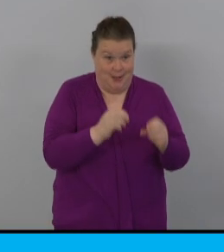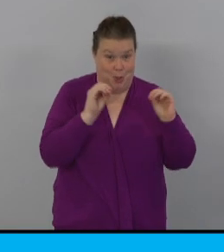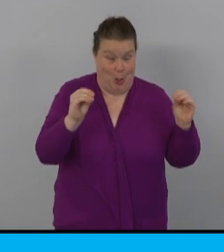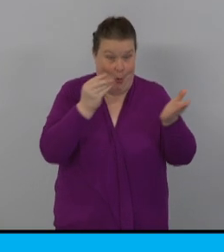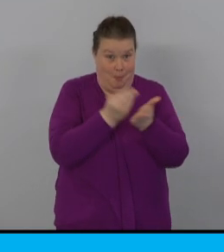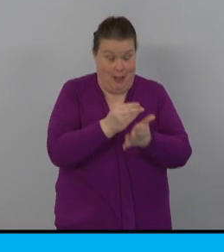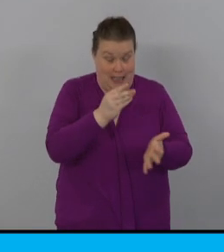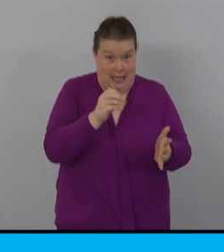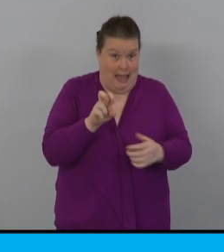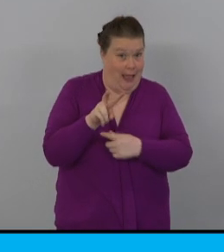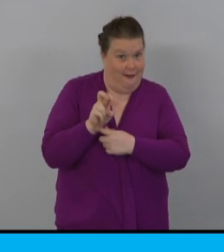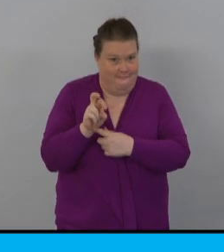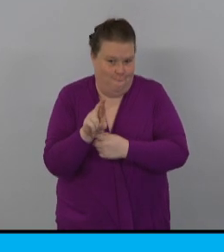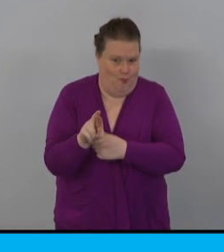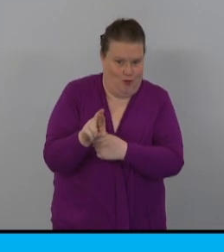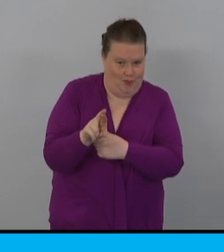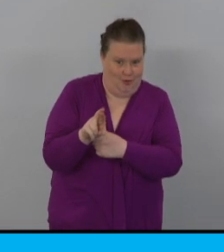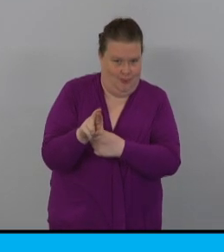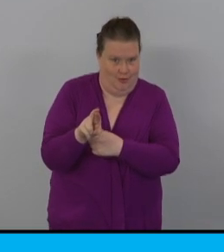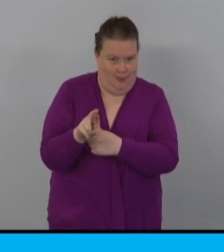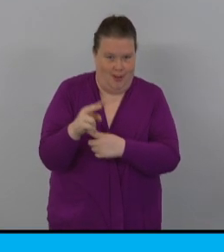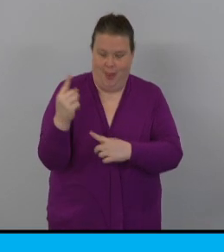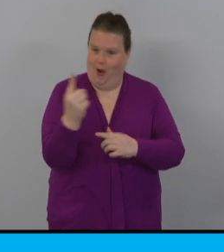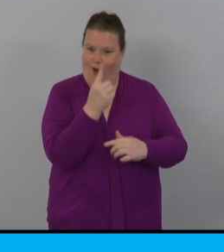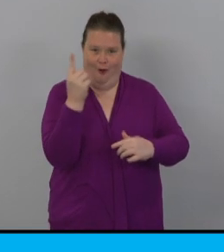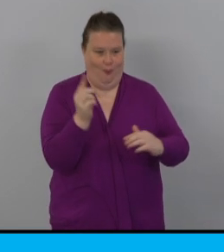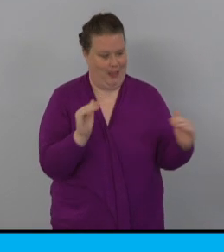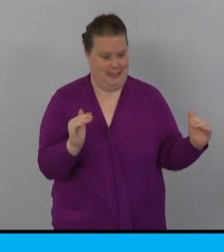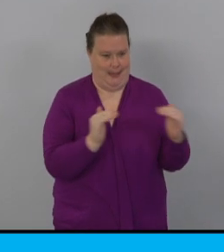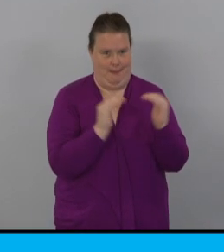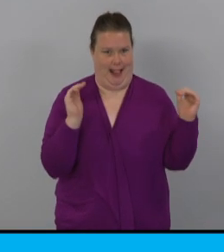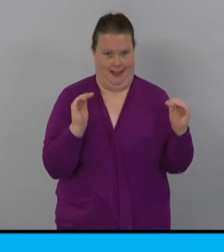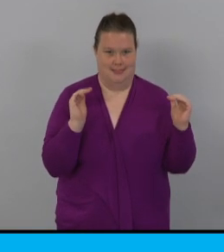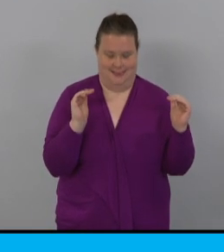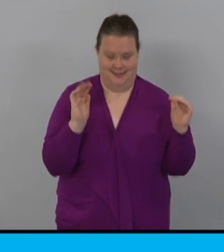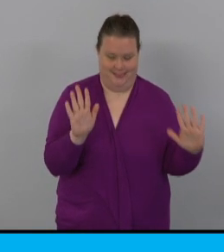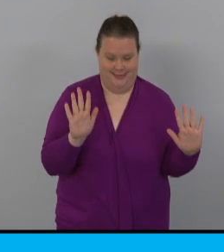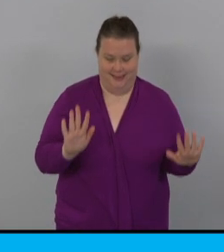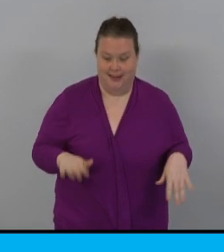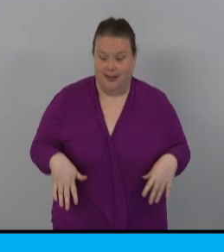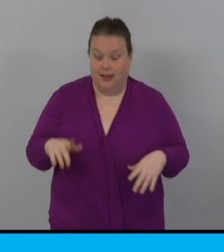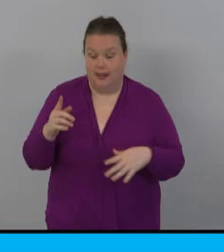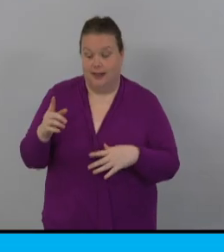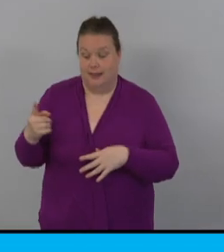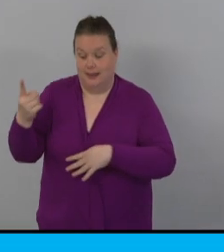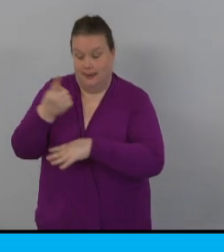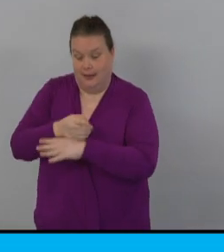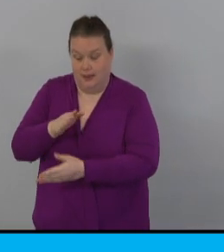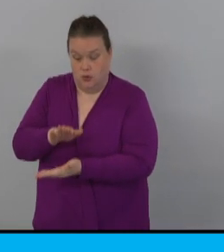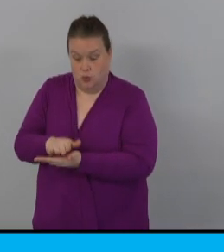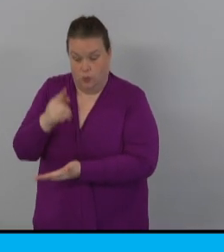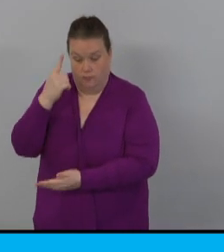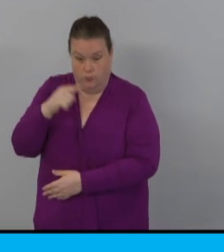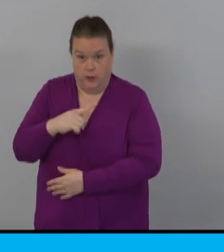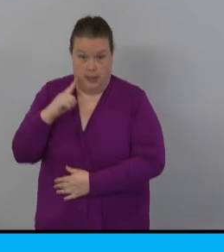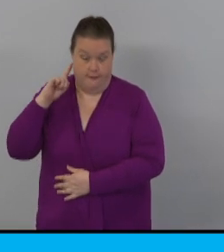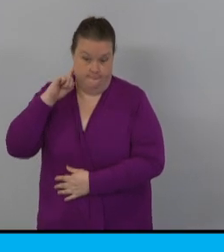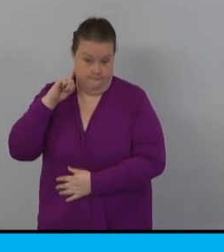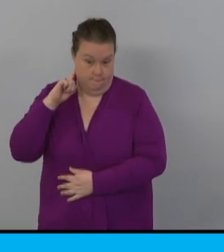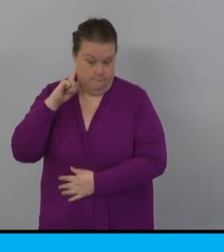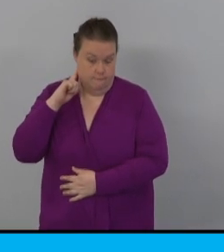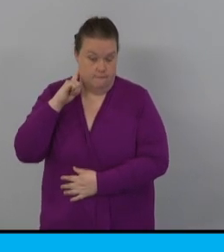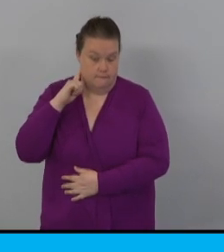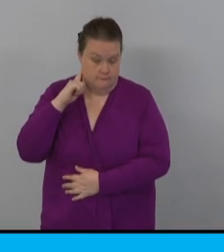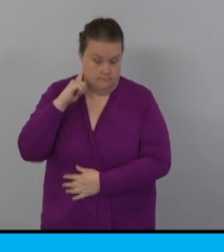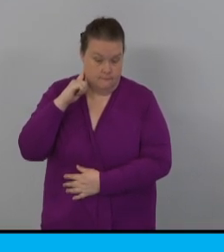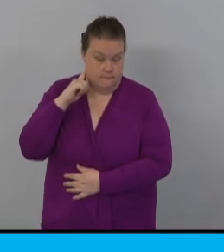and so they're always in balance. And then the day school for the deaf is